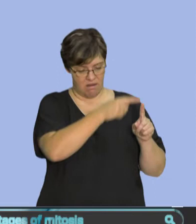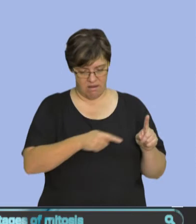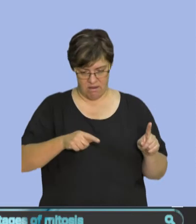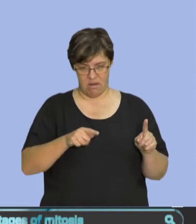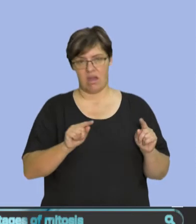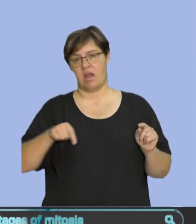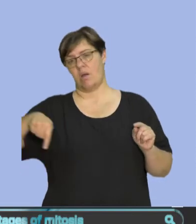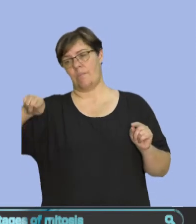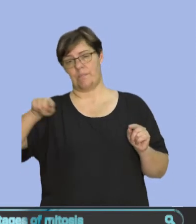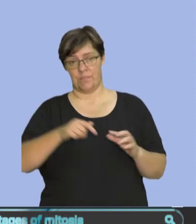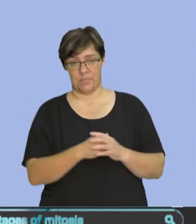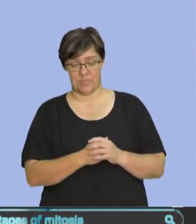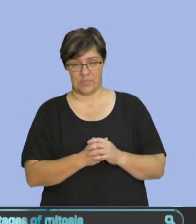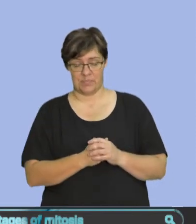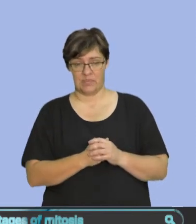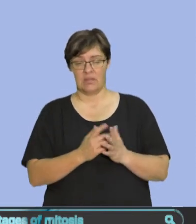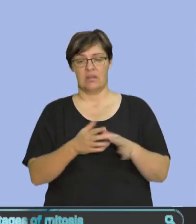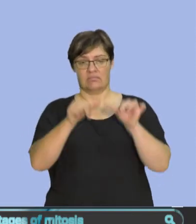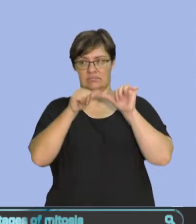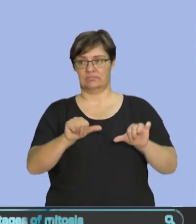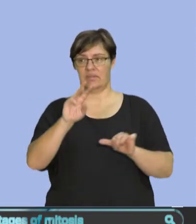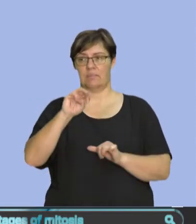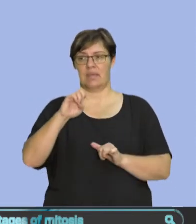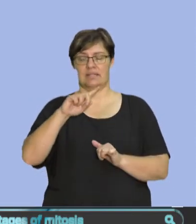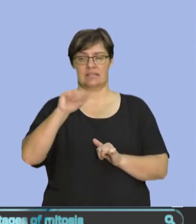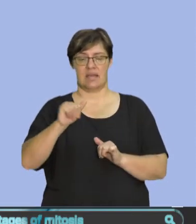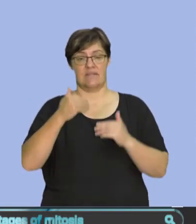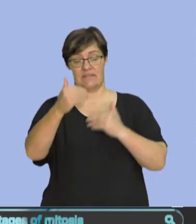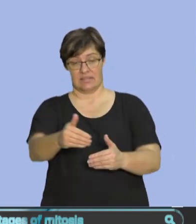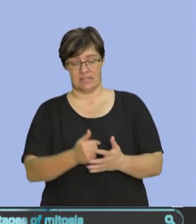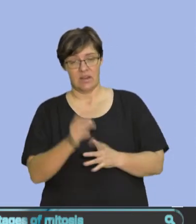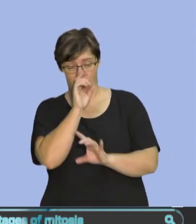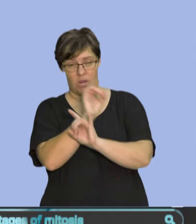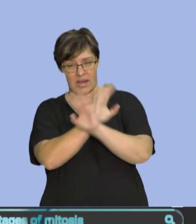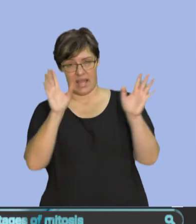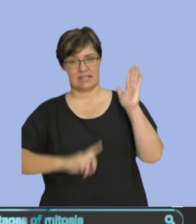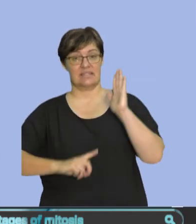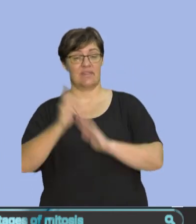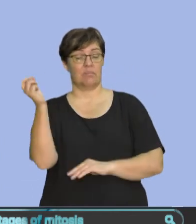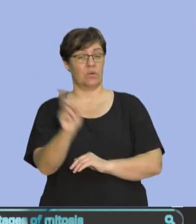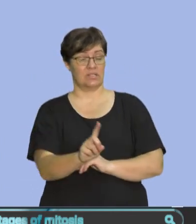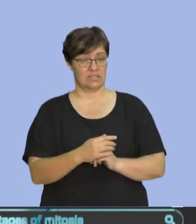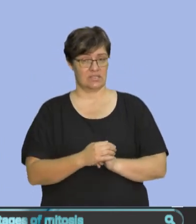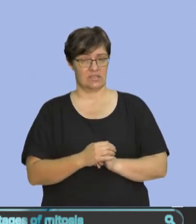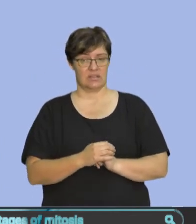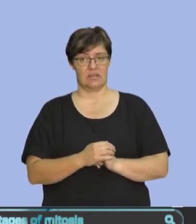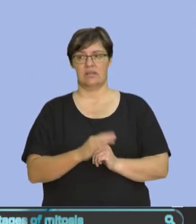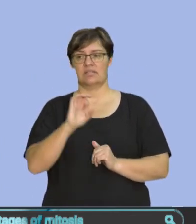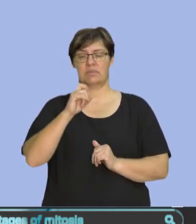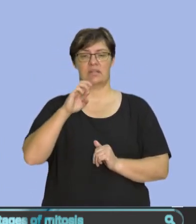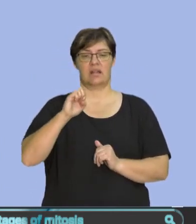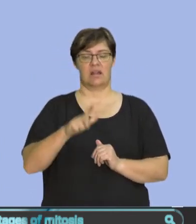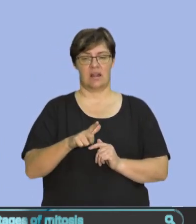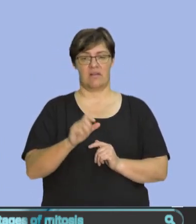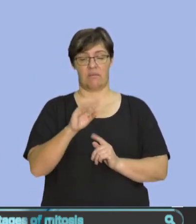to the opposite end. If we move on to metaphase, we can clearly see now the development of the spindle